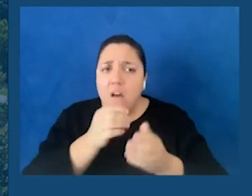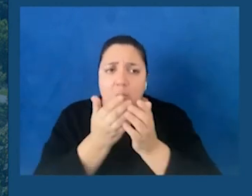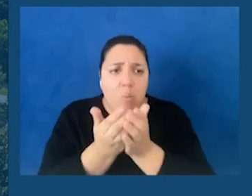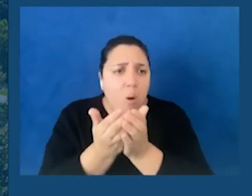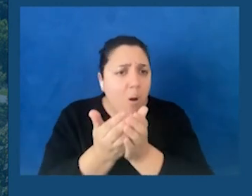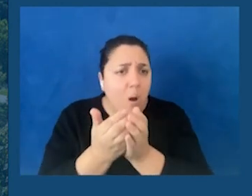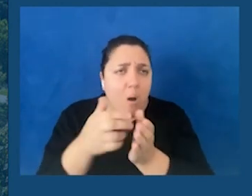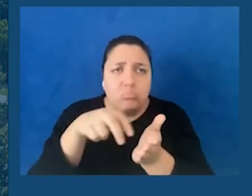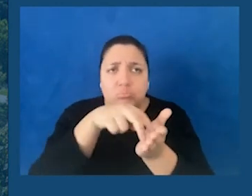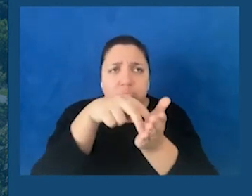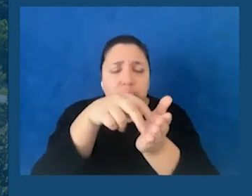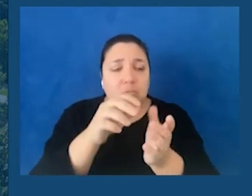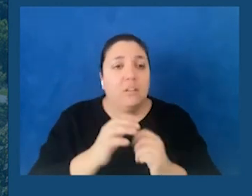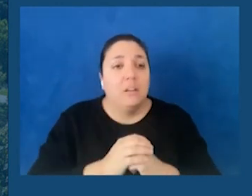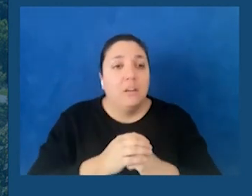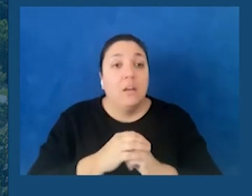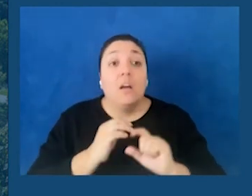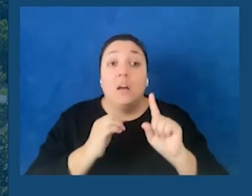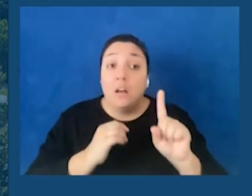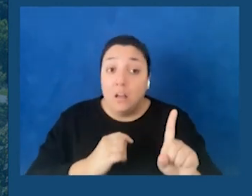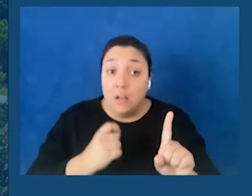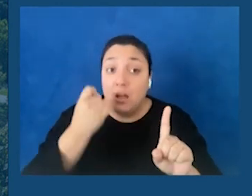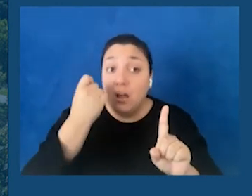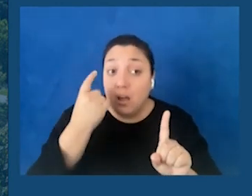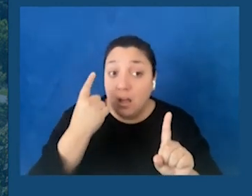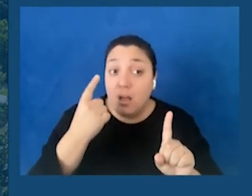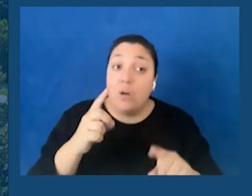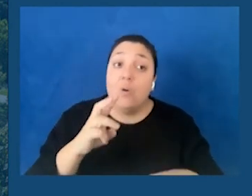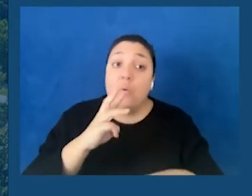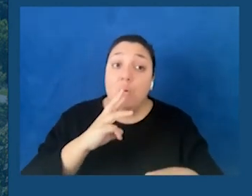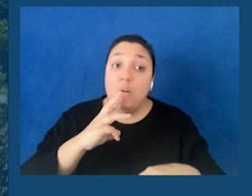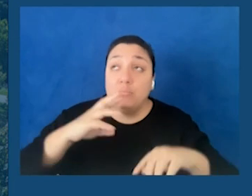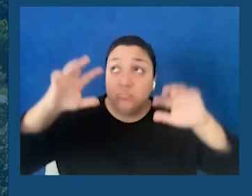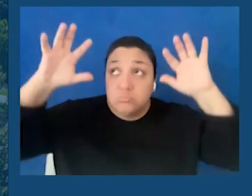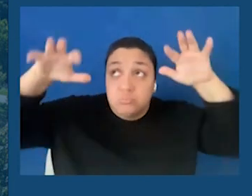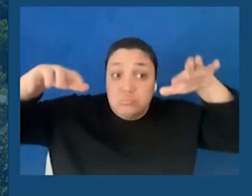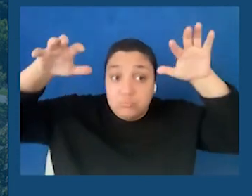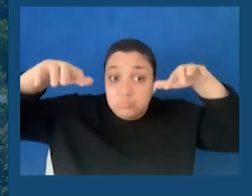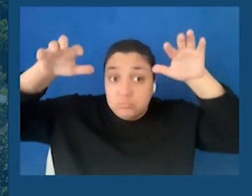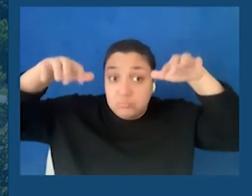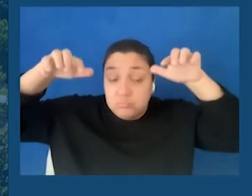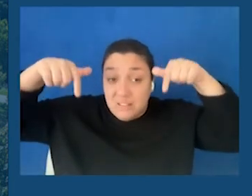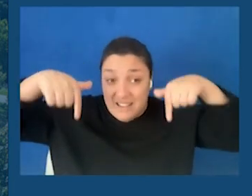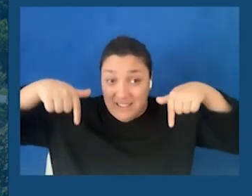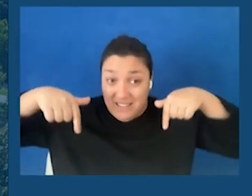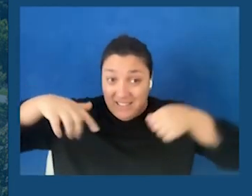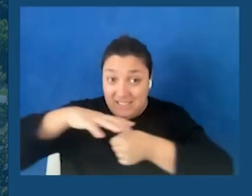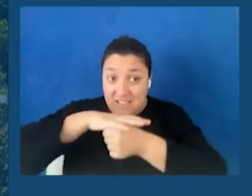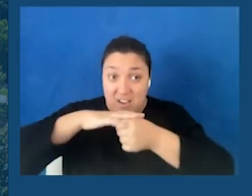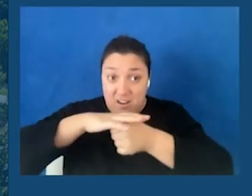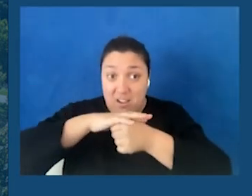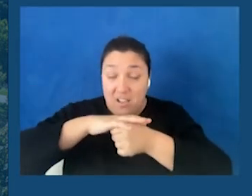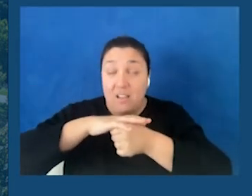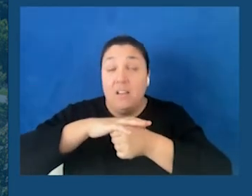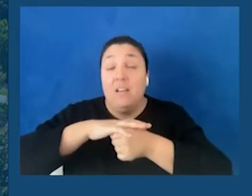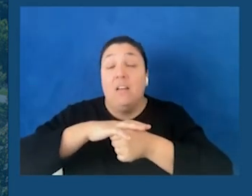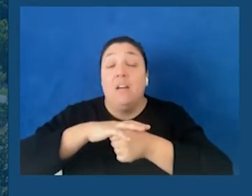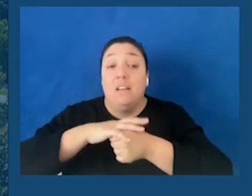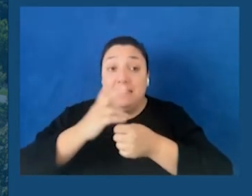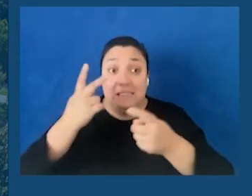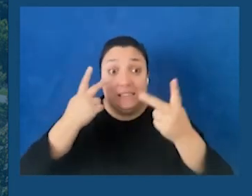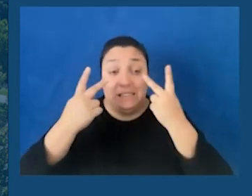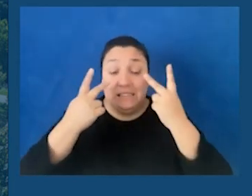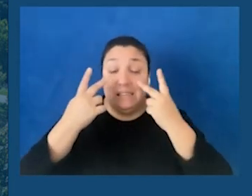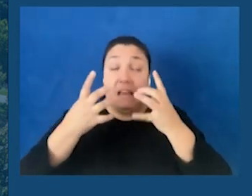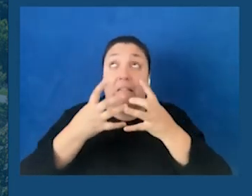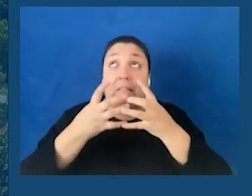But then there's the water that comes from the heavens. Our region has been subjected to historic amounts of